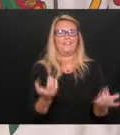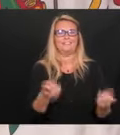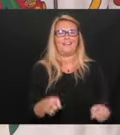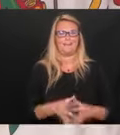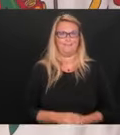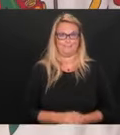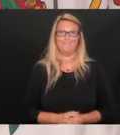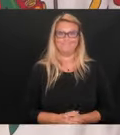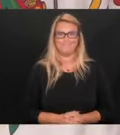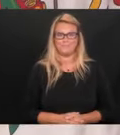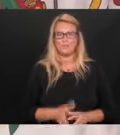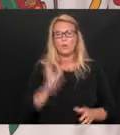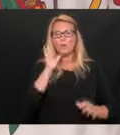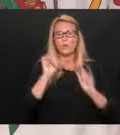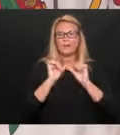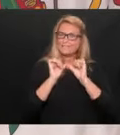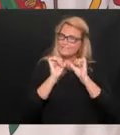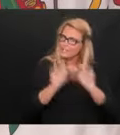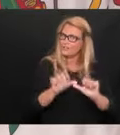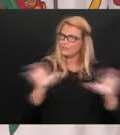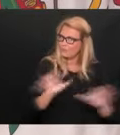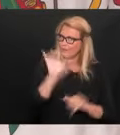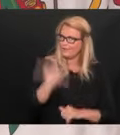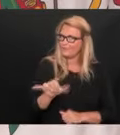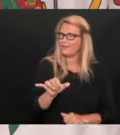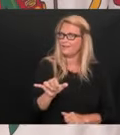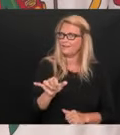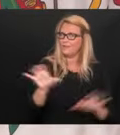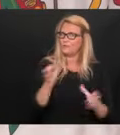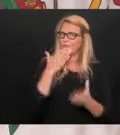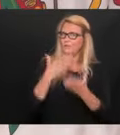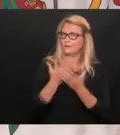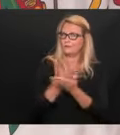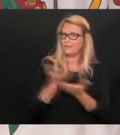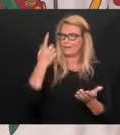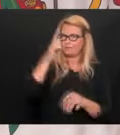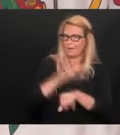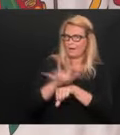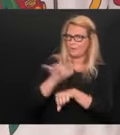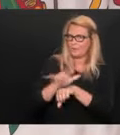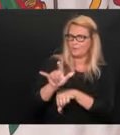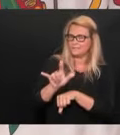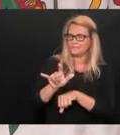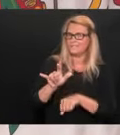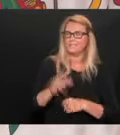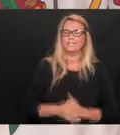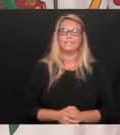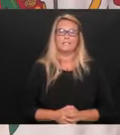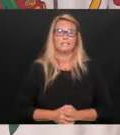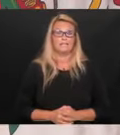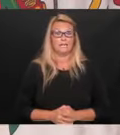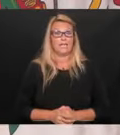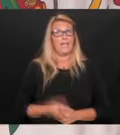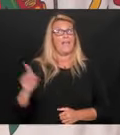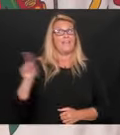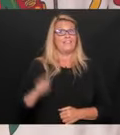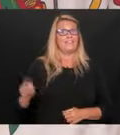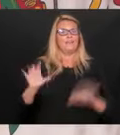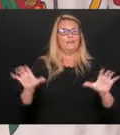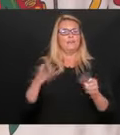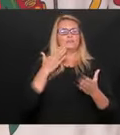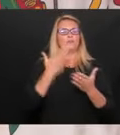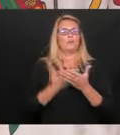So we're going to keep pouring it on and keep doing more and more good things for our airports, and I know in turn they do so much good